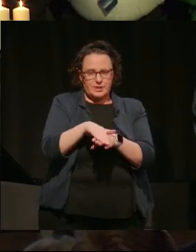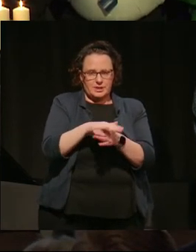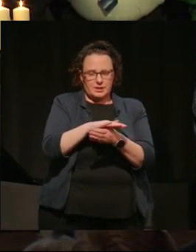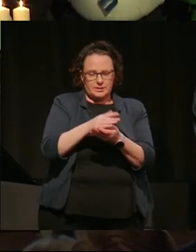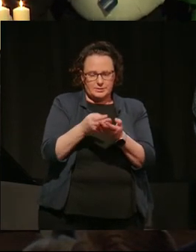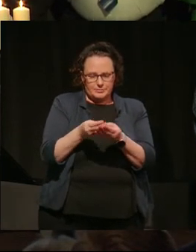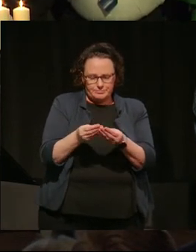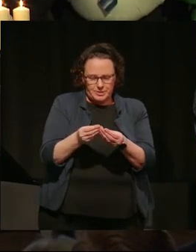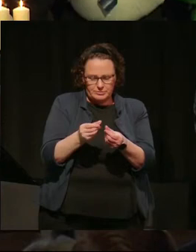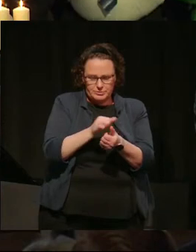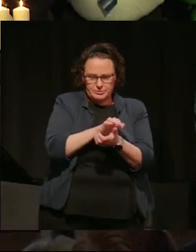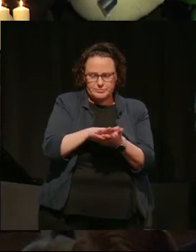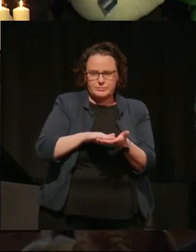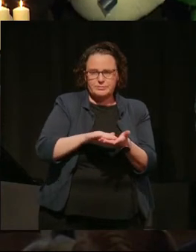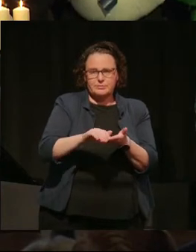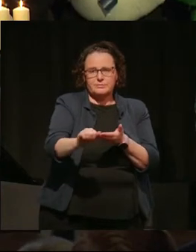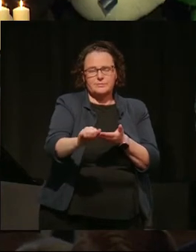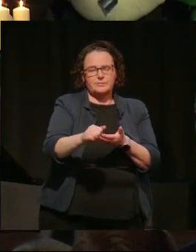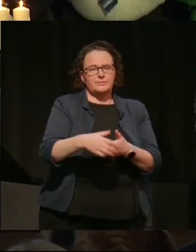the Holocaust.